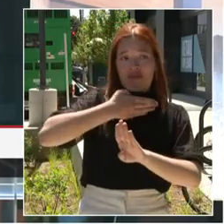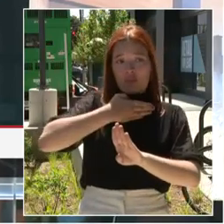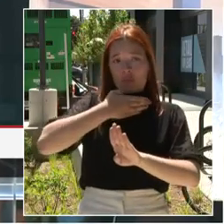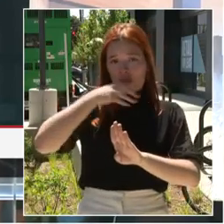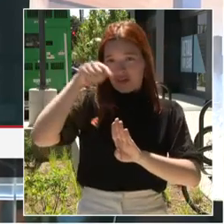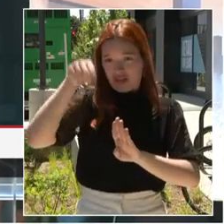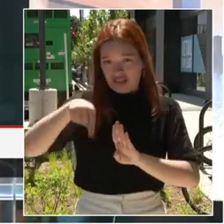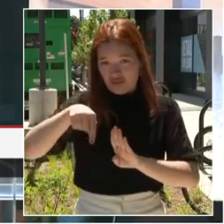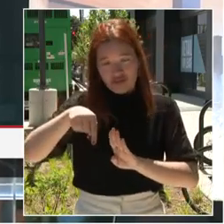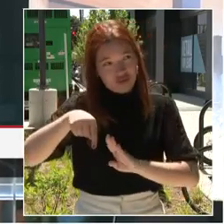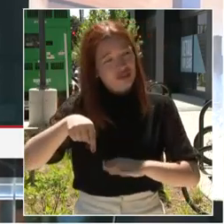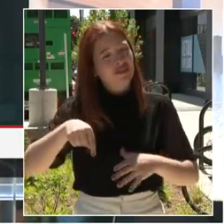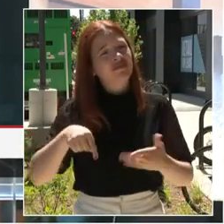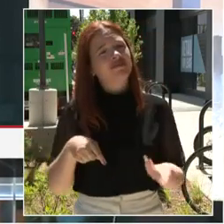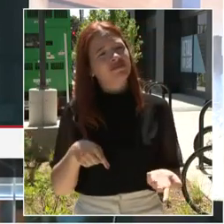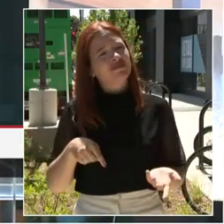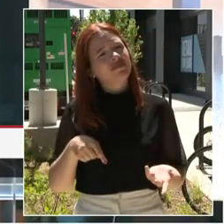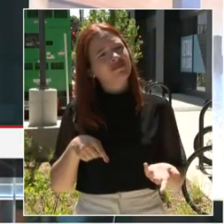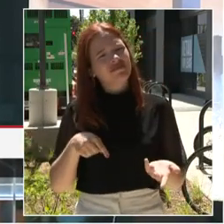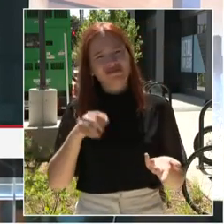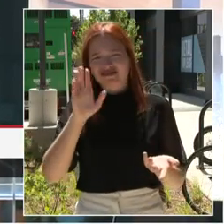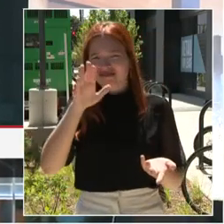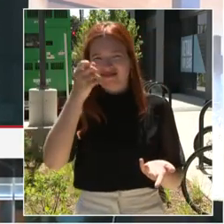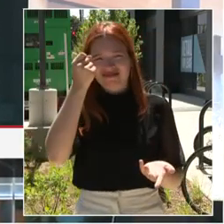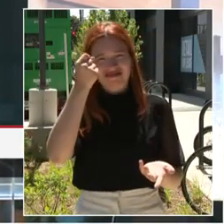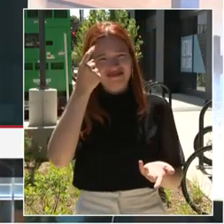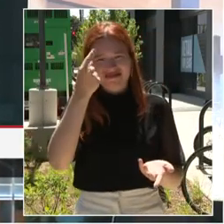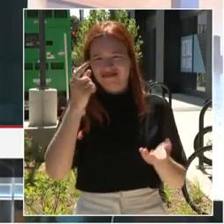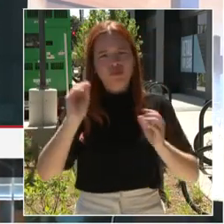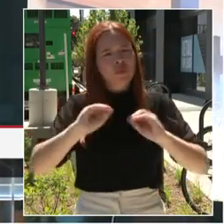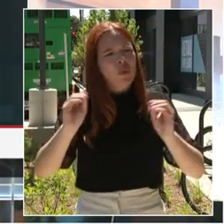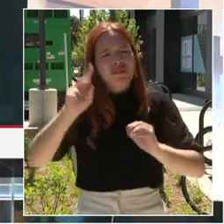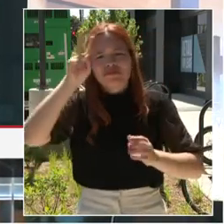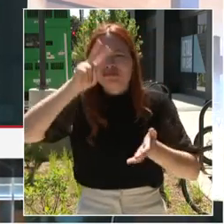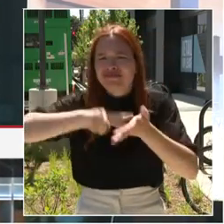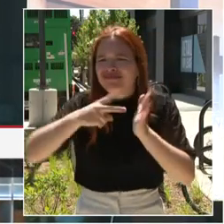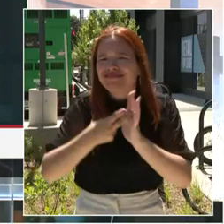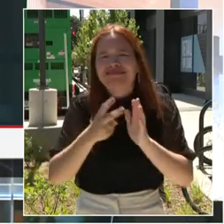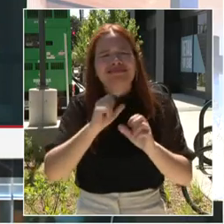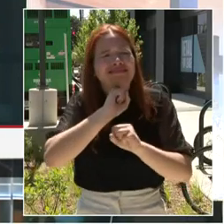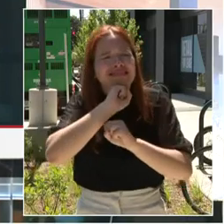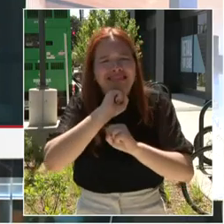why there wasn't purpose put behind Ward 7 and Ward 8.